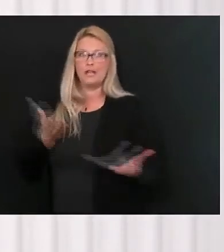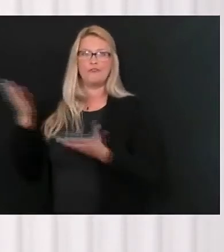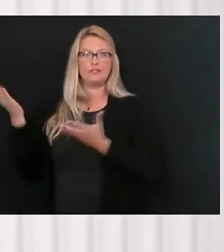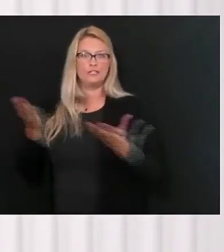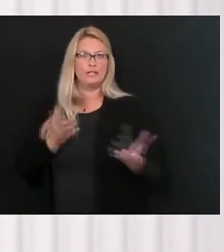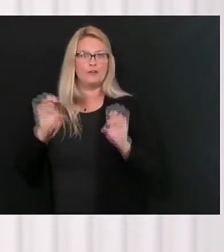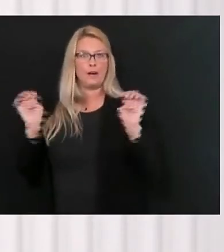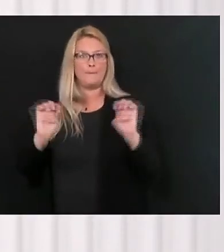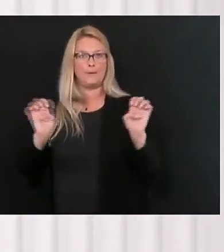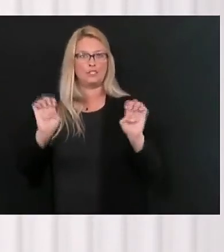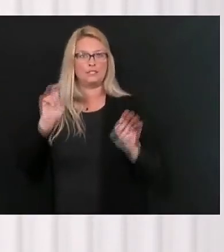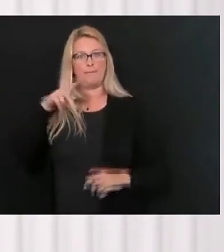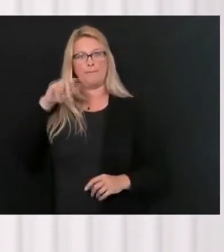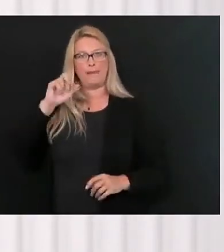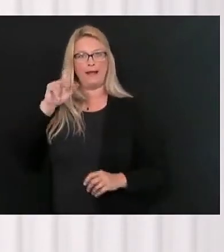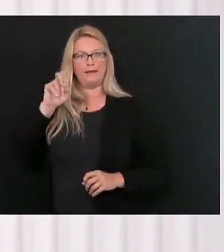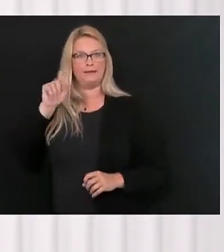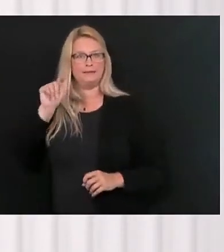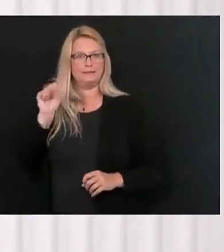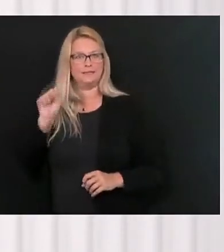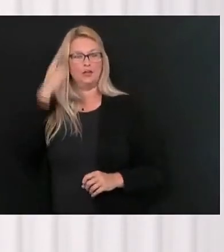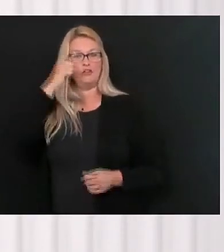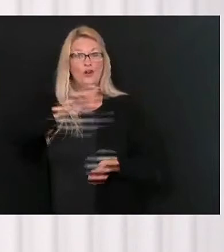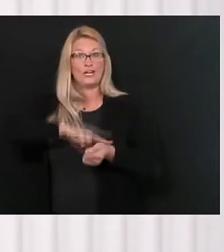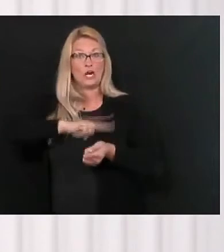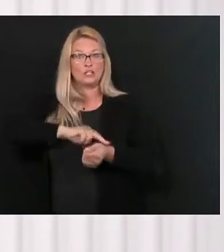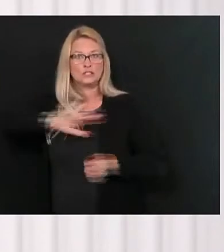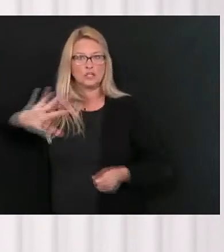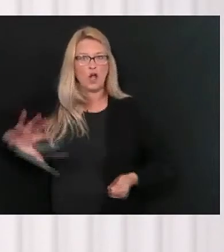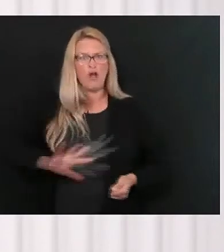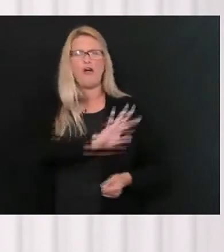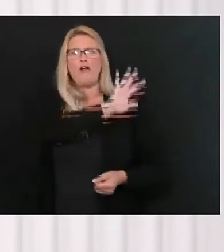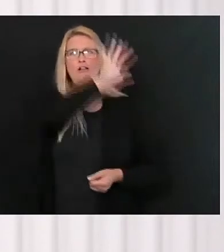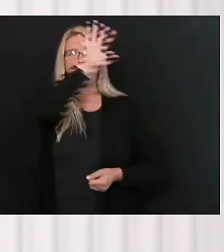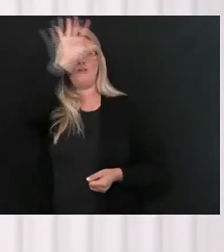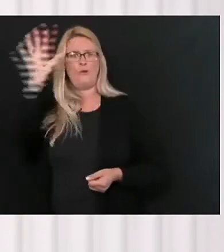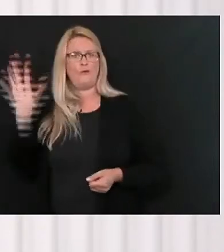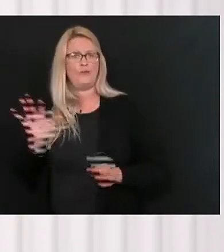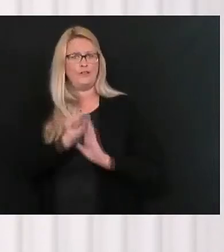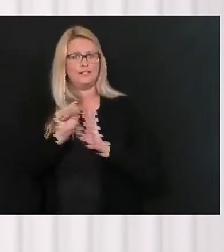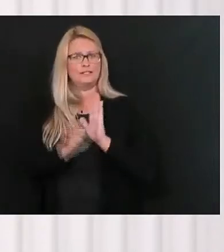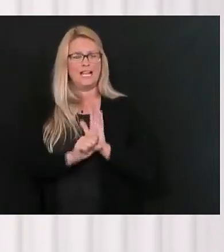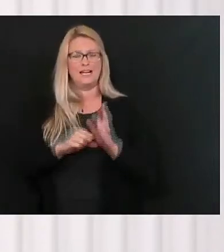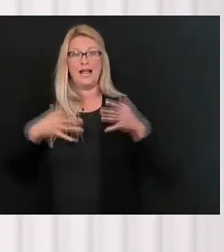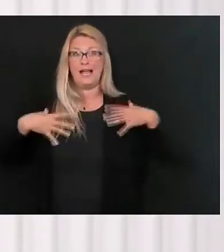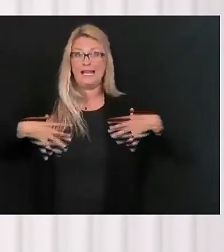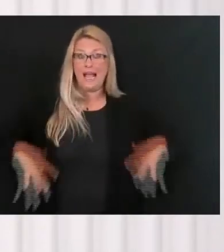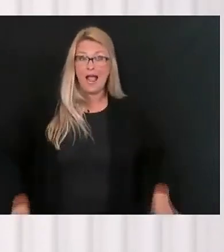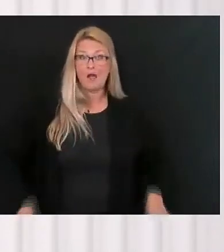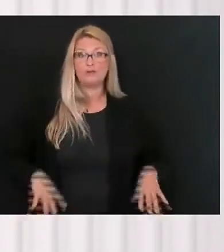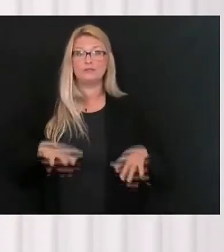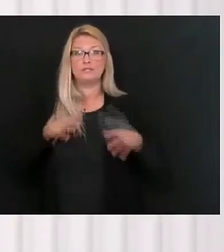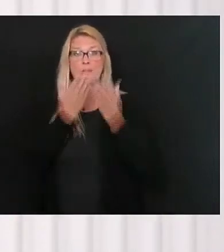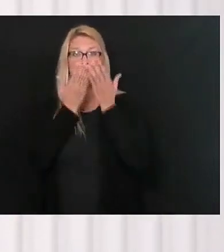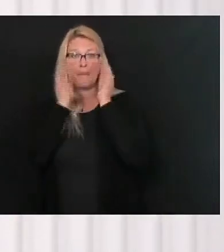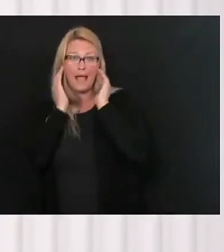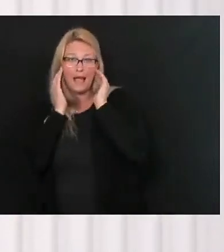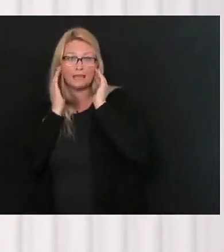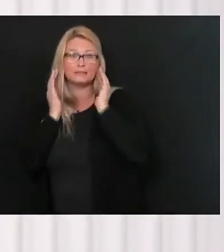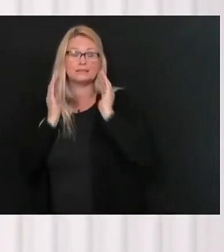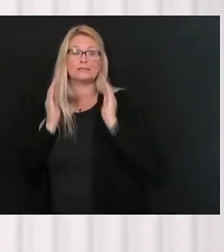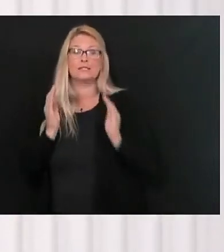emergency packets to all of our school nurses across the entire state. Those include gowns and masks